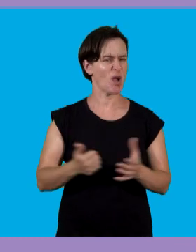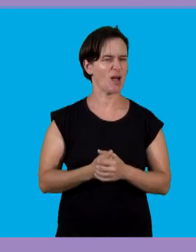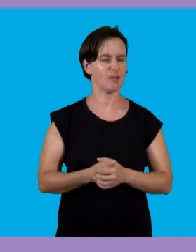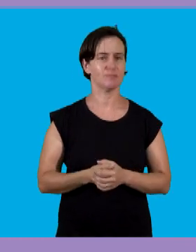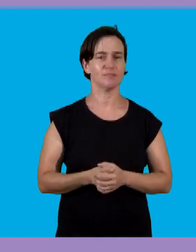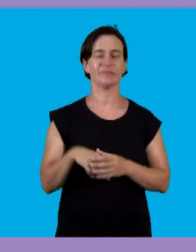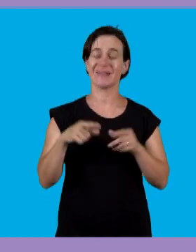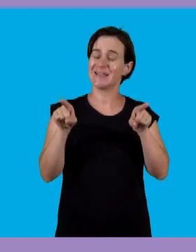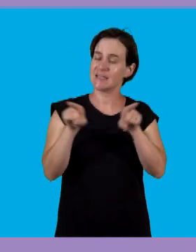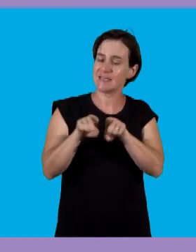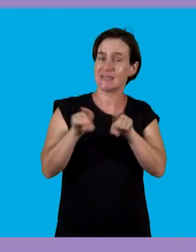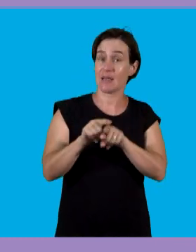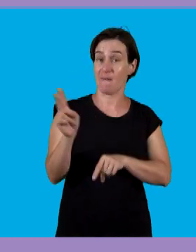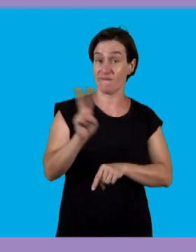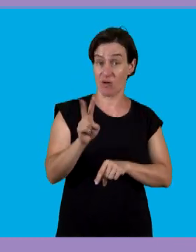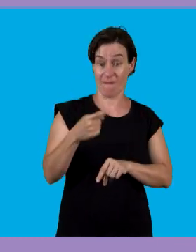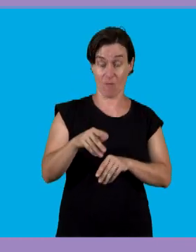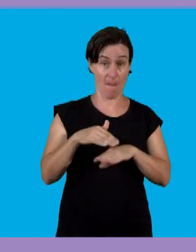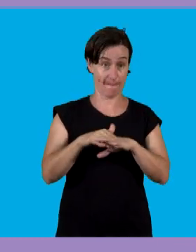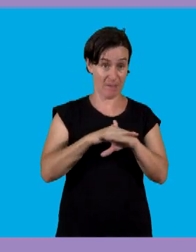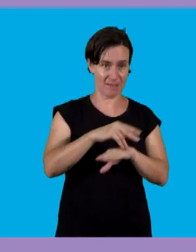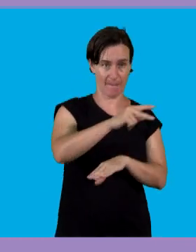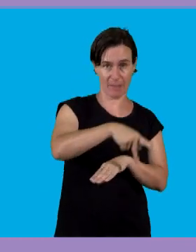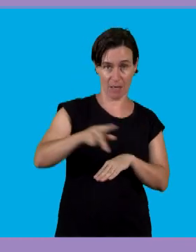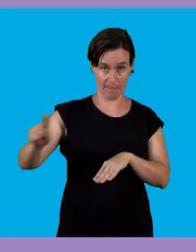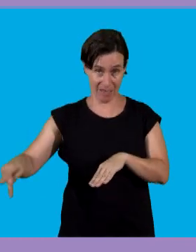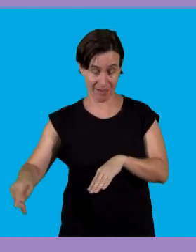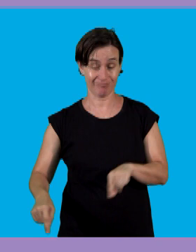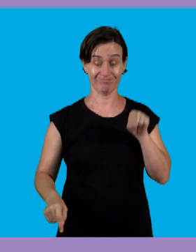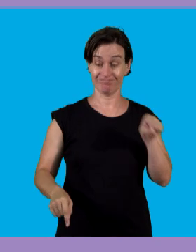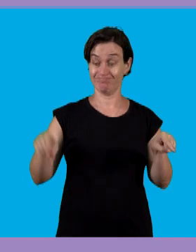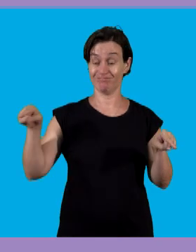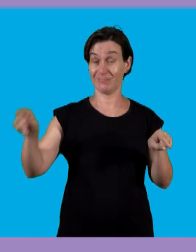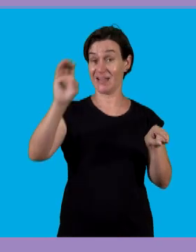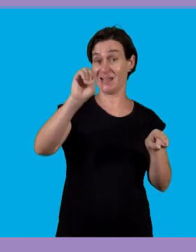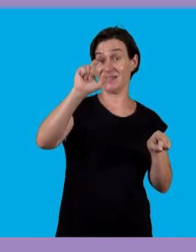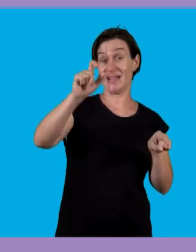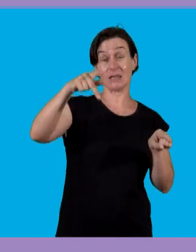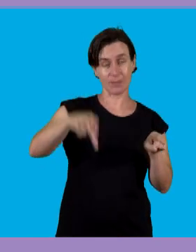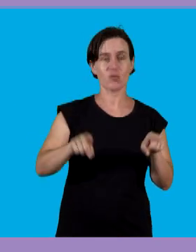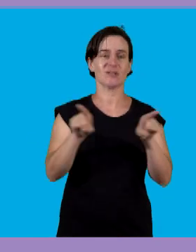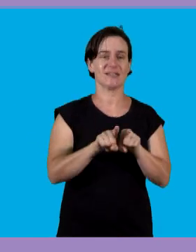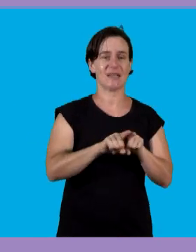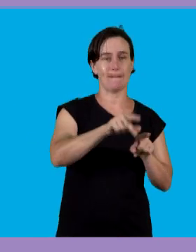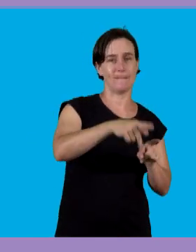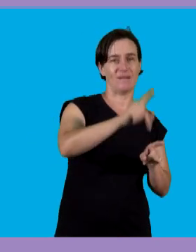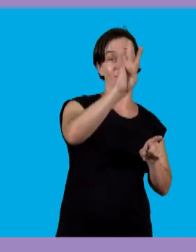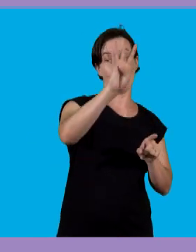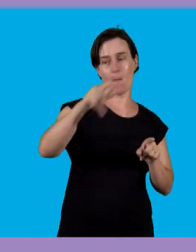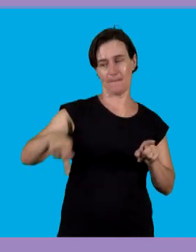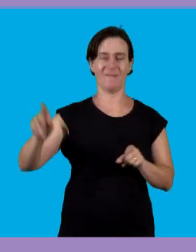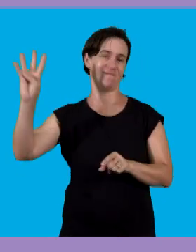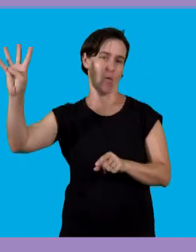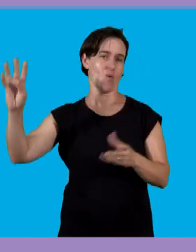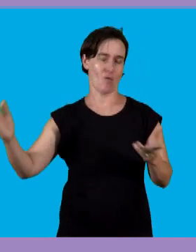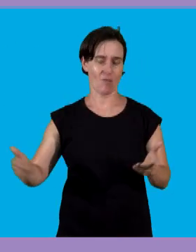terms? Because they have the same variable, which is a p, and that variable has the same exponent there,